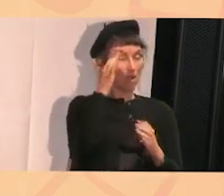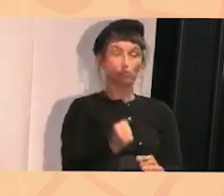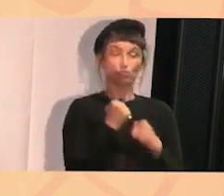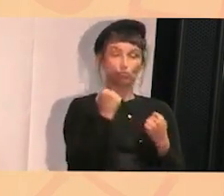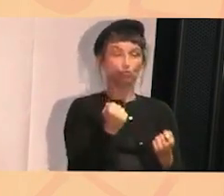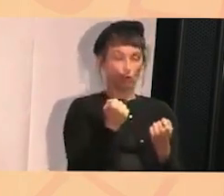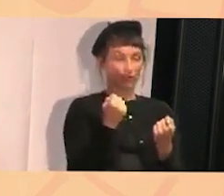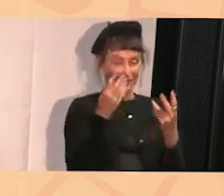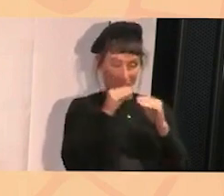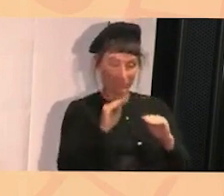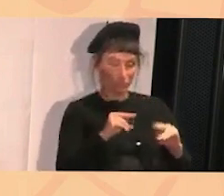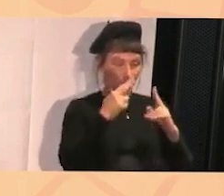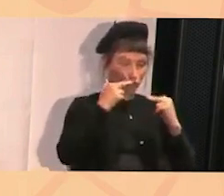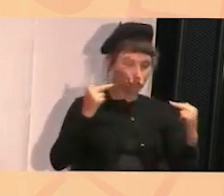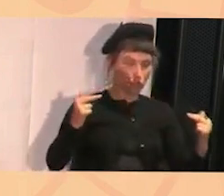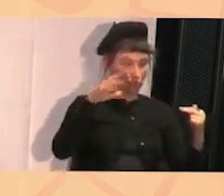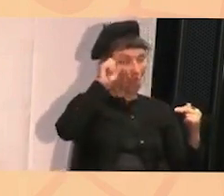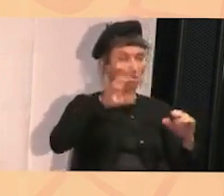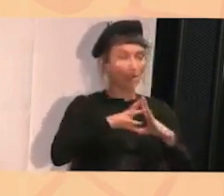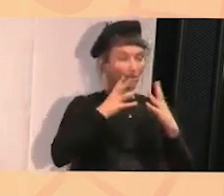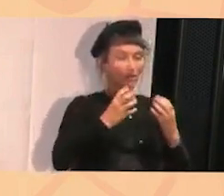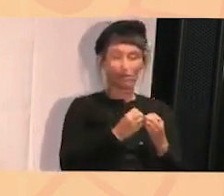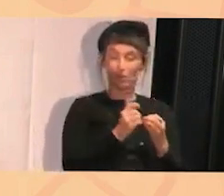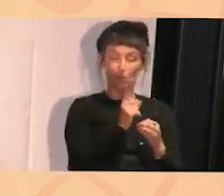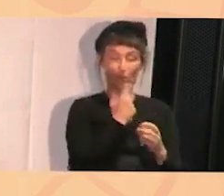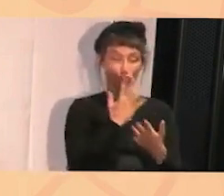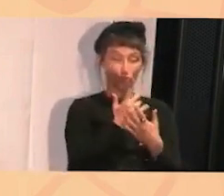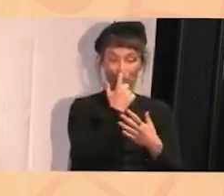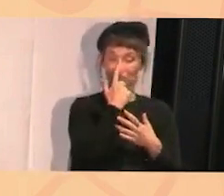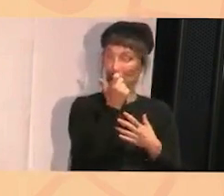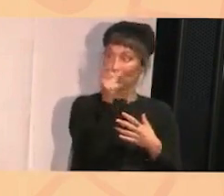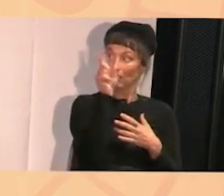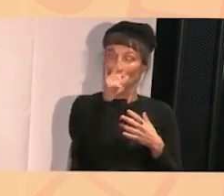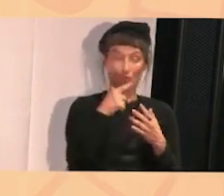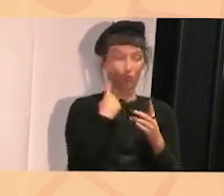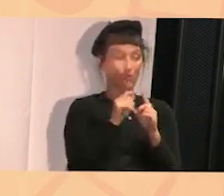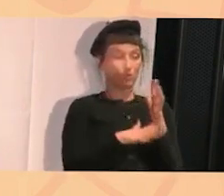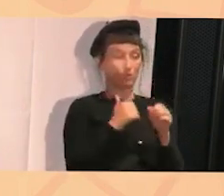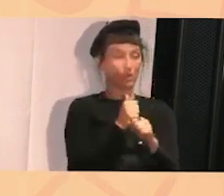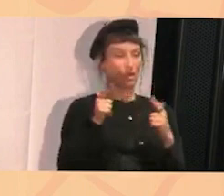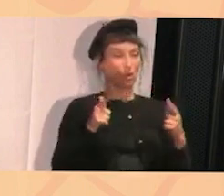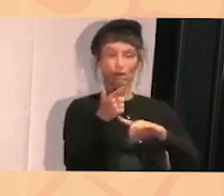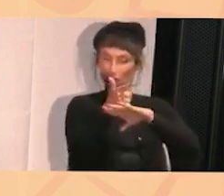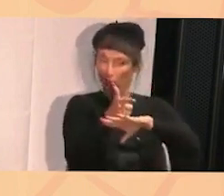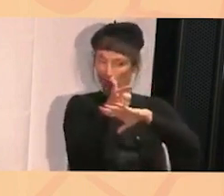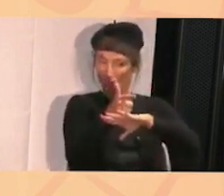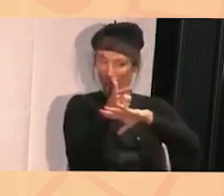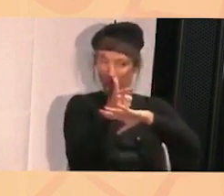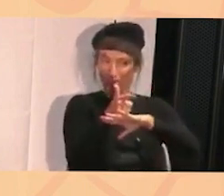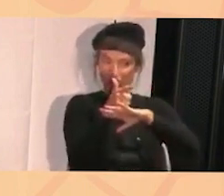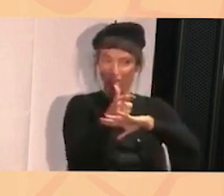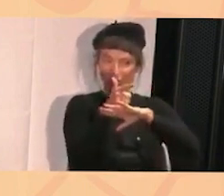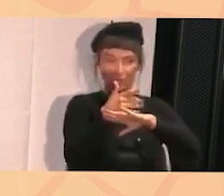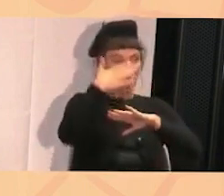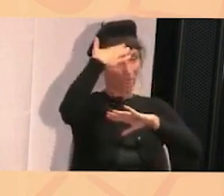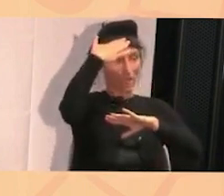and they're songs. So, and we're actually lucky now that we've been doing a fair bit of recording about getting to these